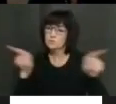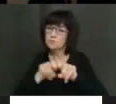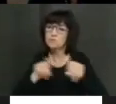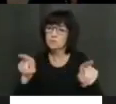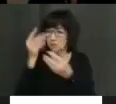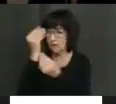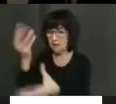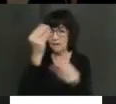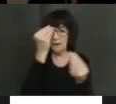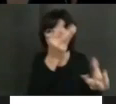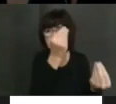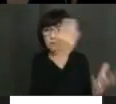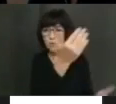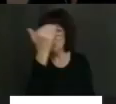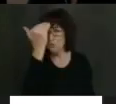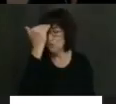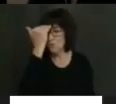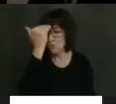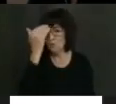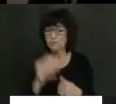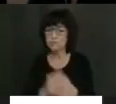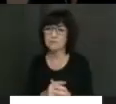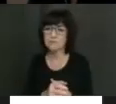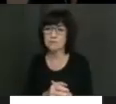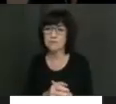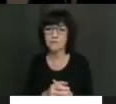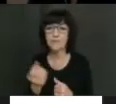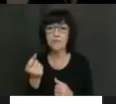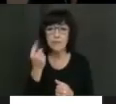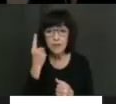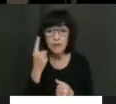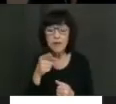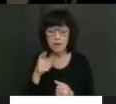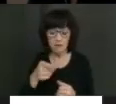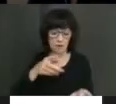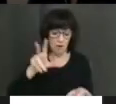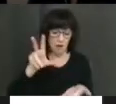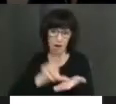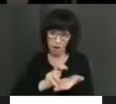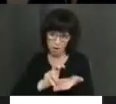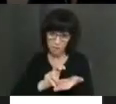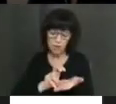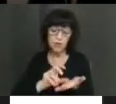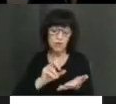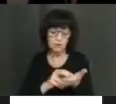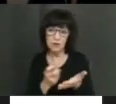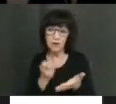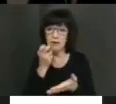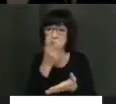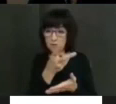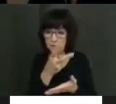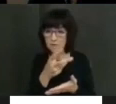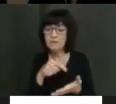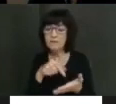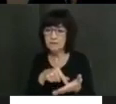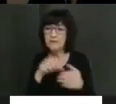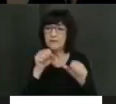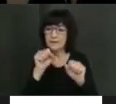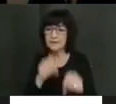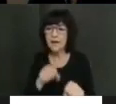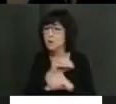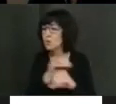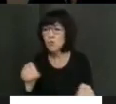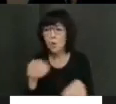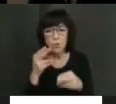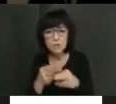random numbers that change every 10 to 20 minutes running in the background. Once you upload the code, the app can now work with the ENS on your device to upload